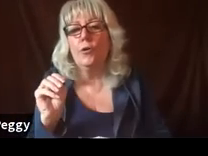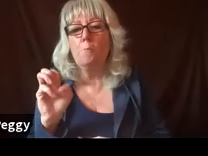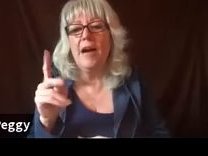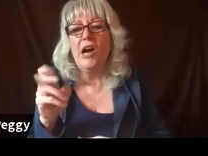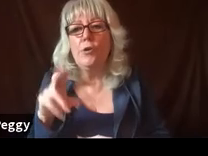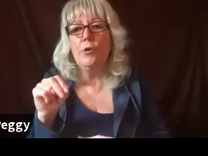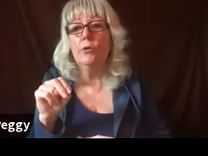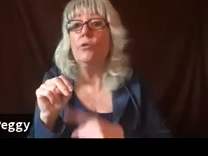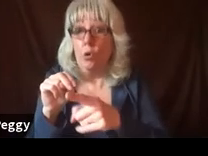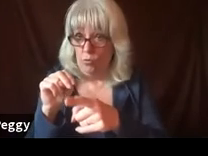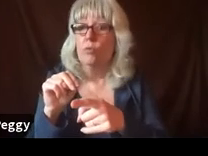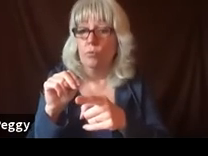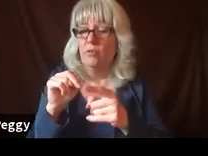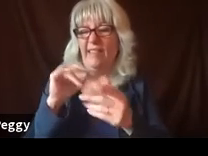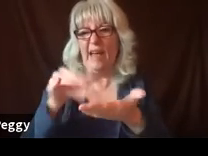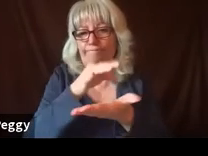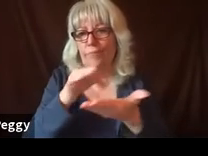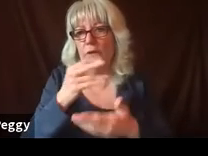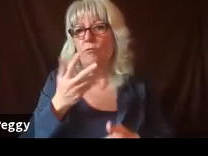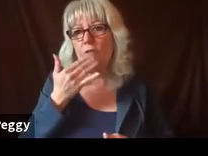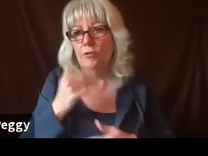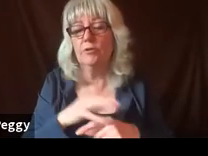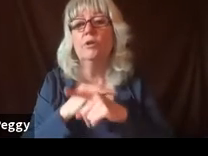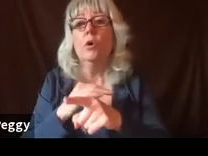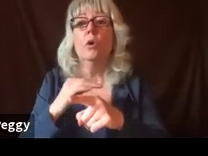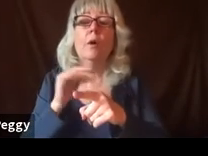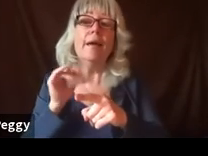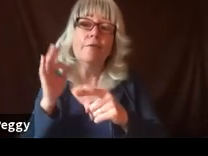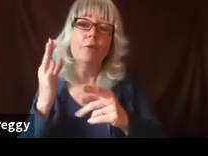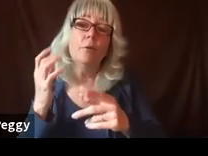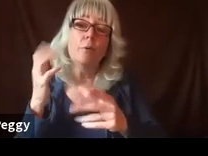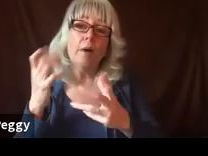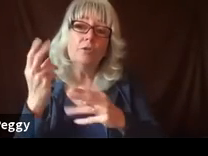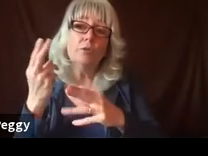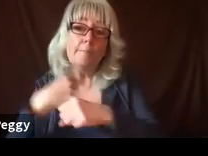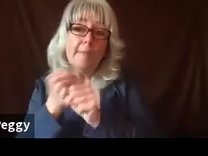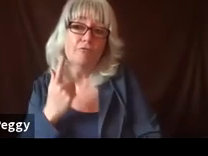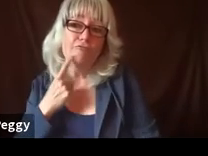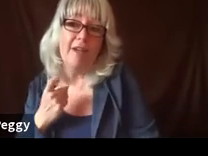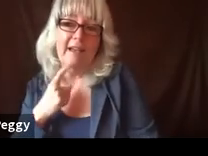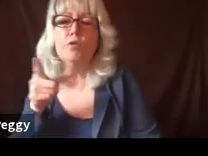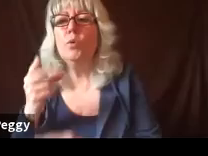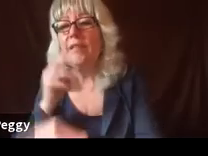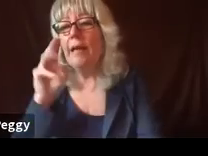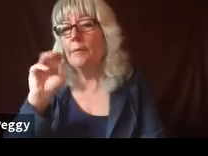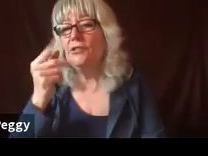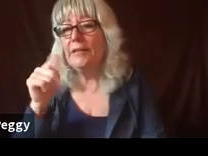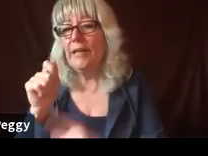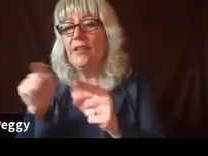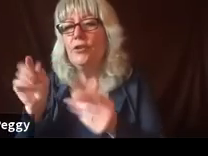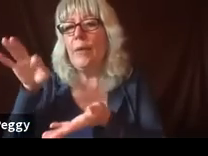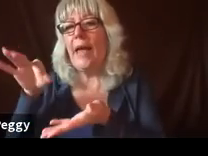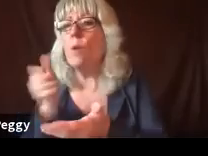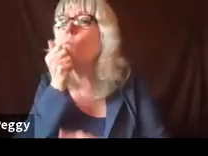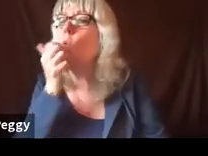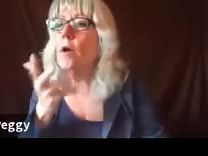magenta, you may have to warm it up with some yellow to make like a true, what we would call like a fire engine red.